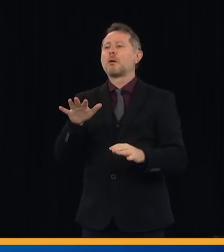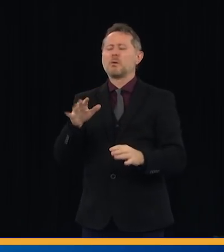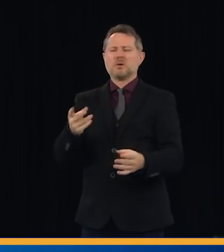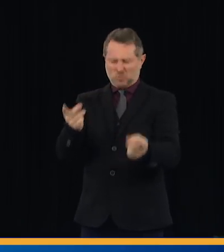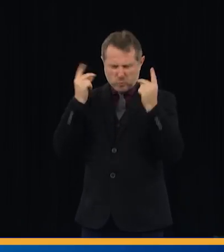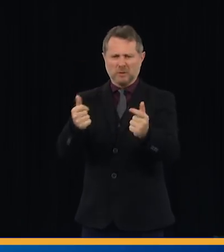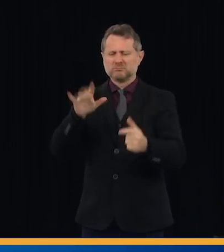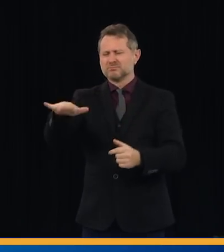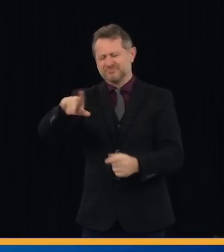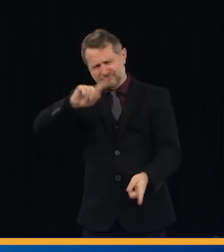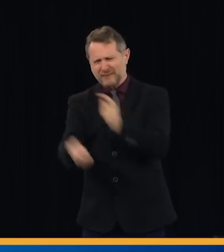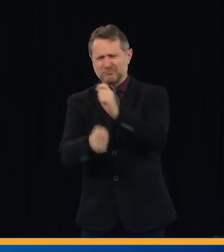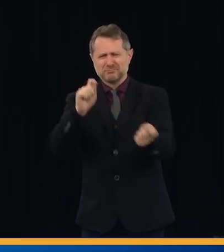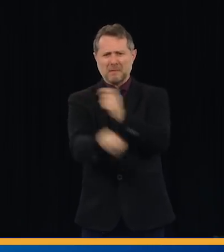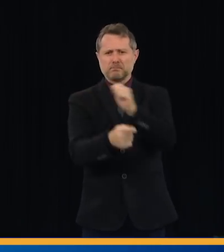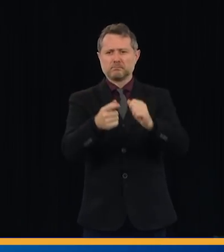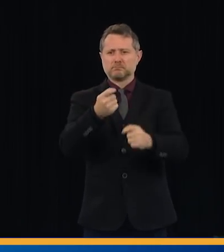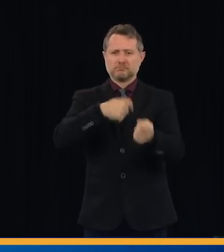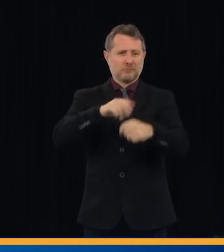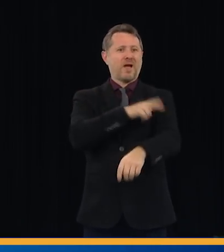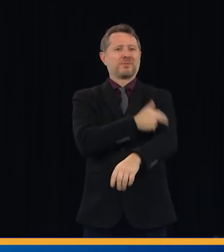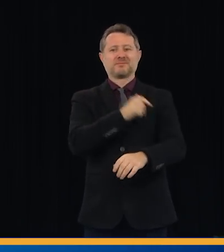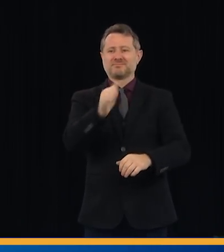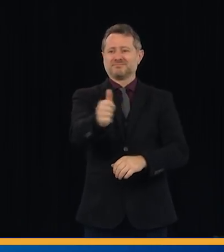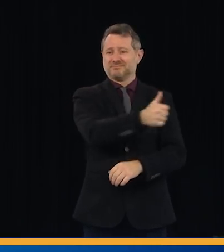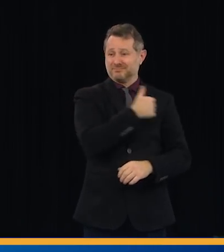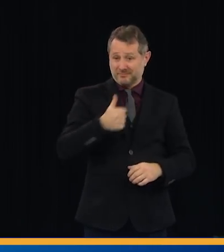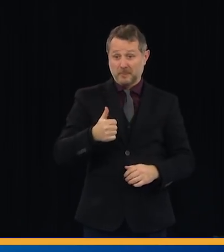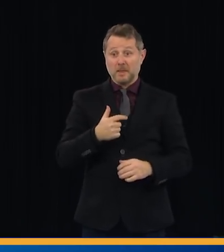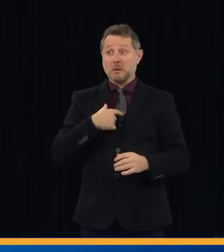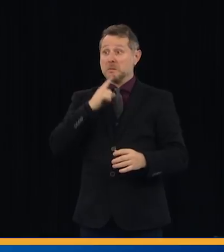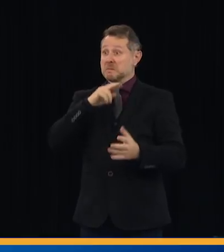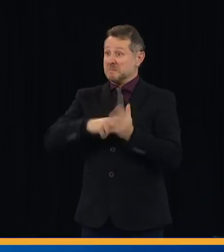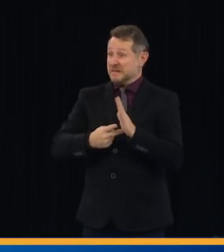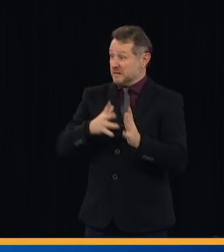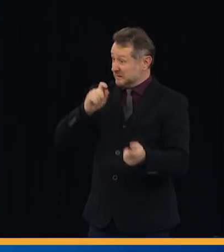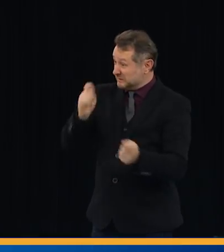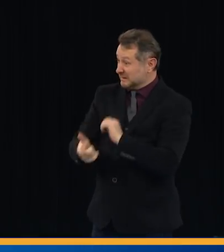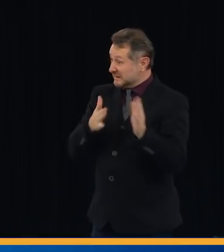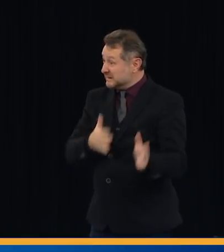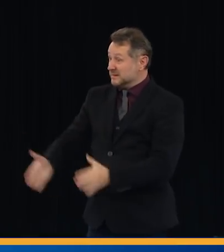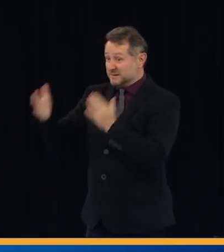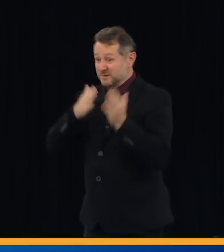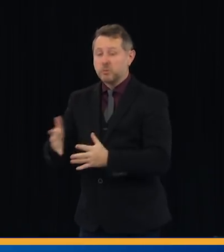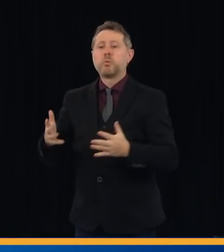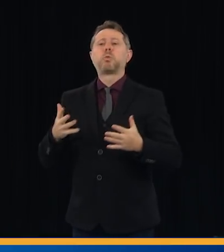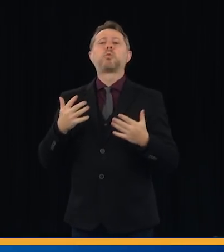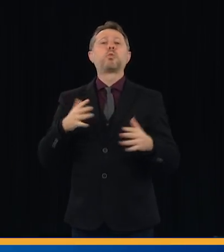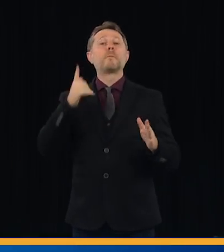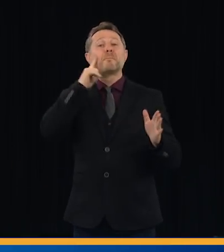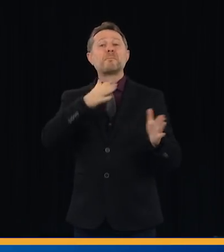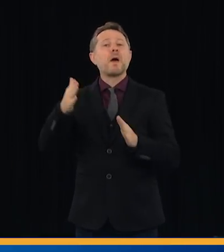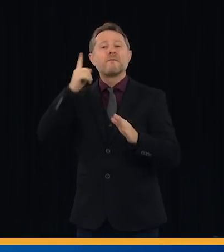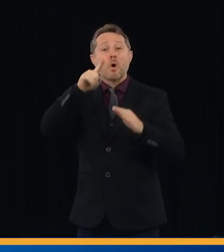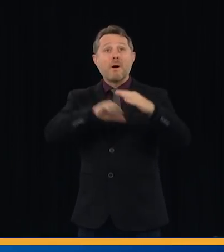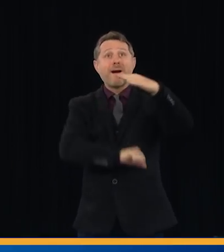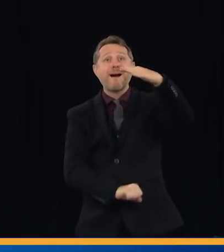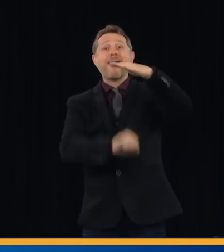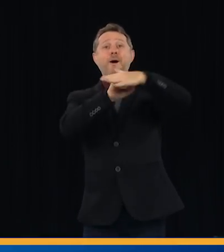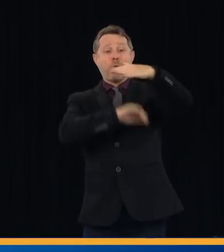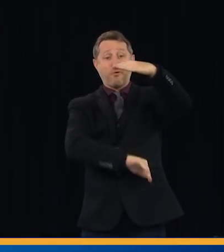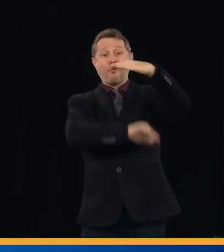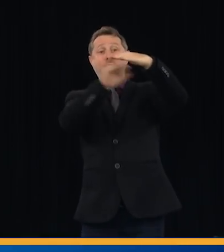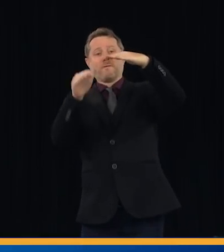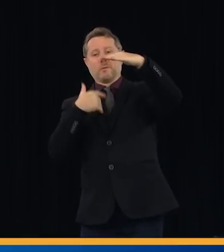in contemplation of the apex. If we're lucky, the apex never happens. The New York